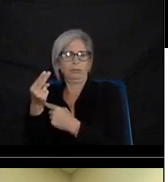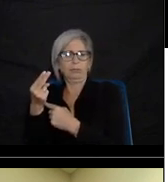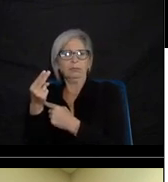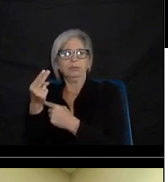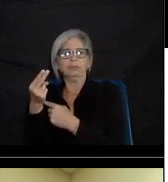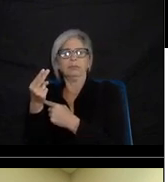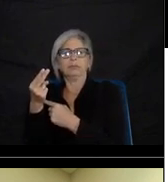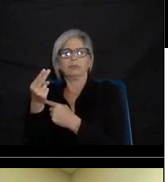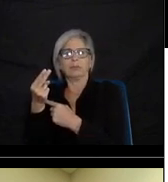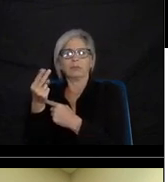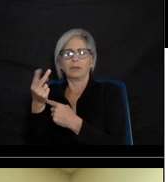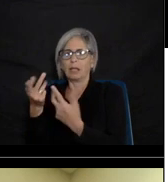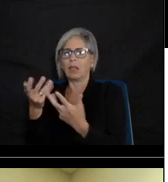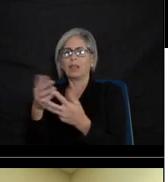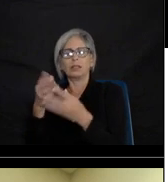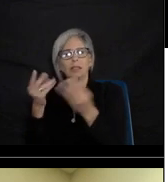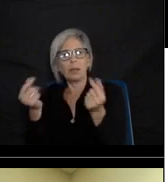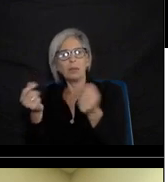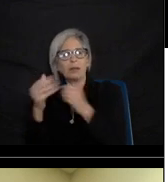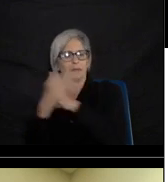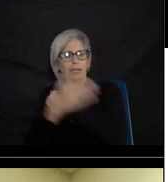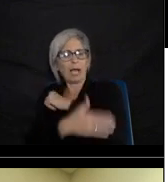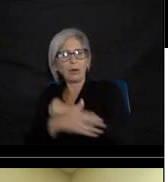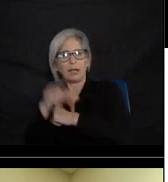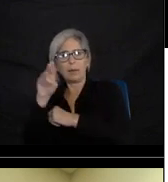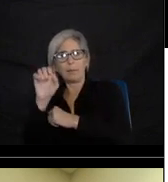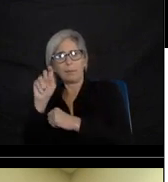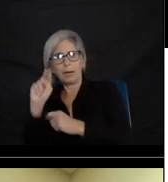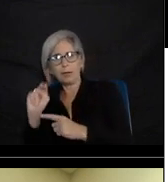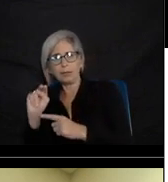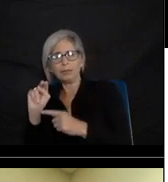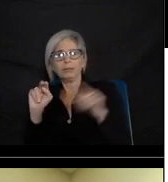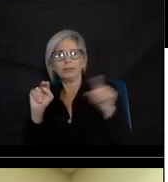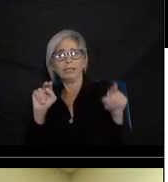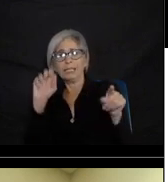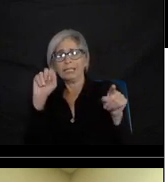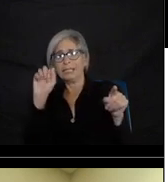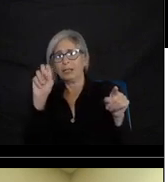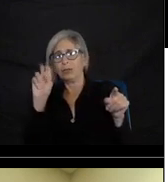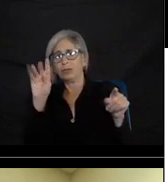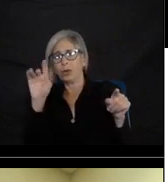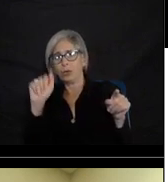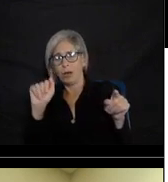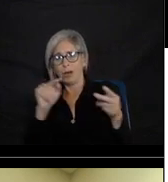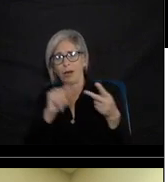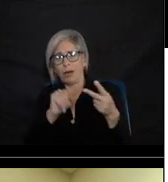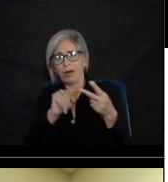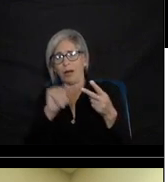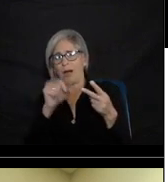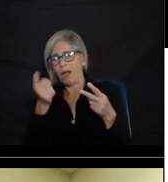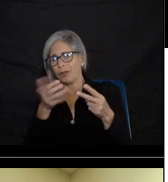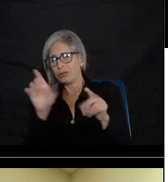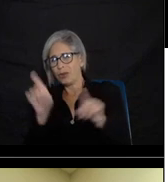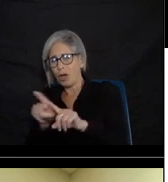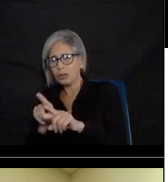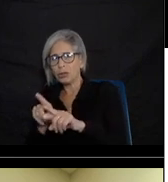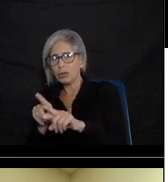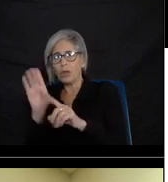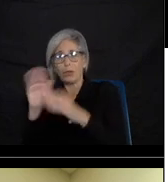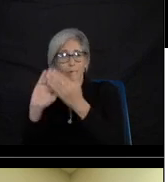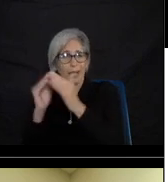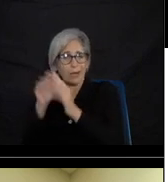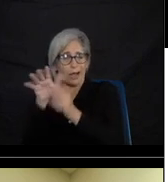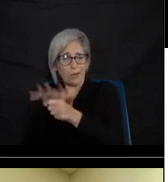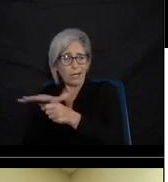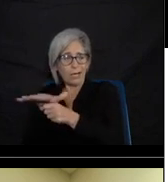is there's a couple of counties. Martin County is one, City of Sarasota is one, and we're finding some others that in their downtown